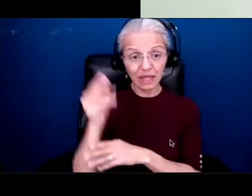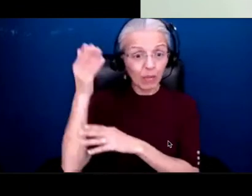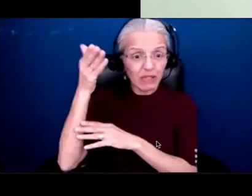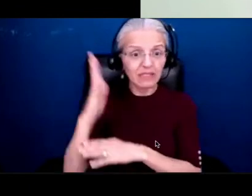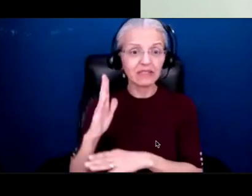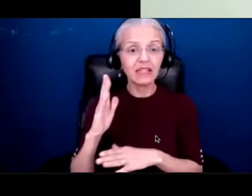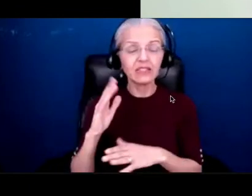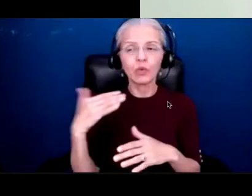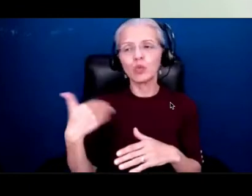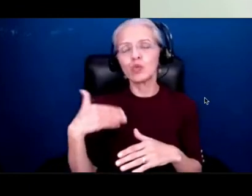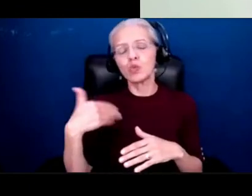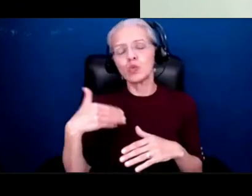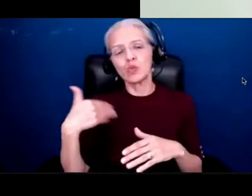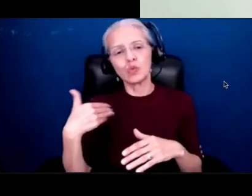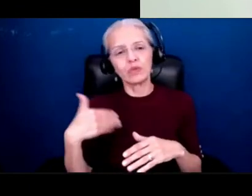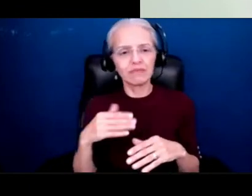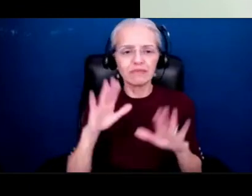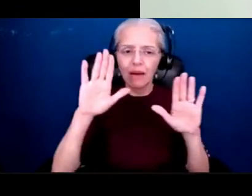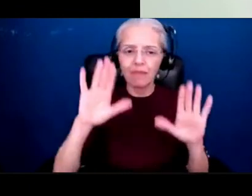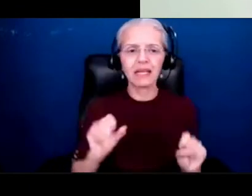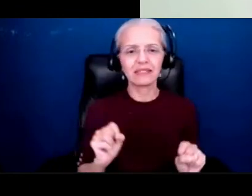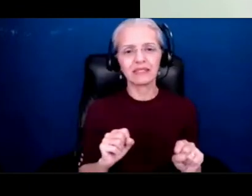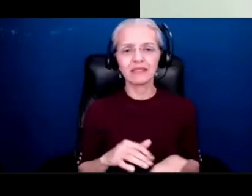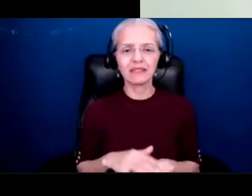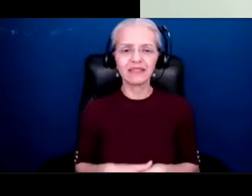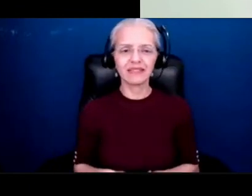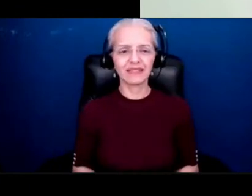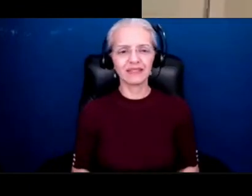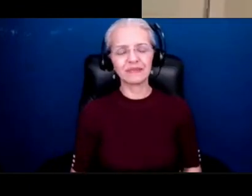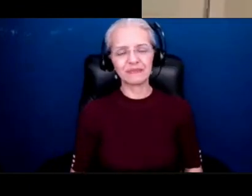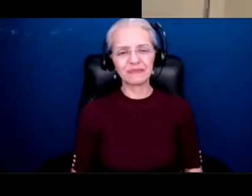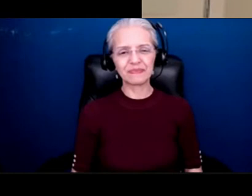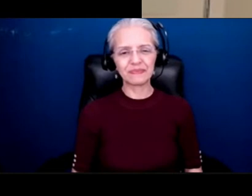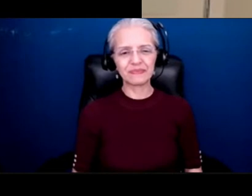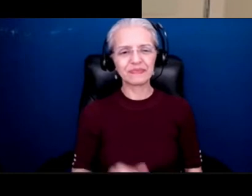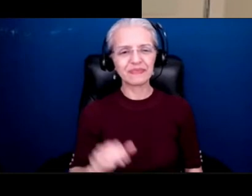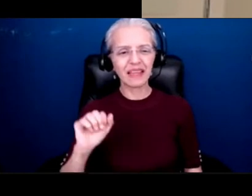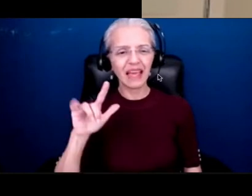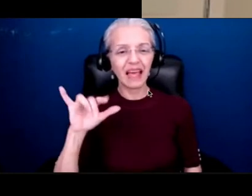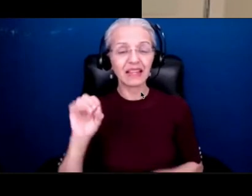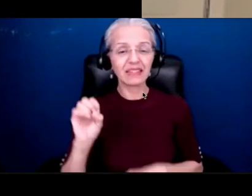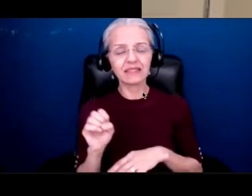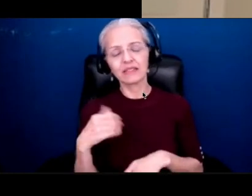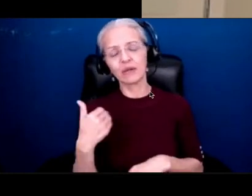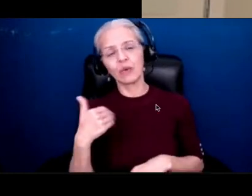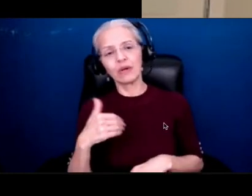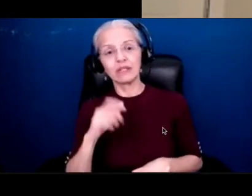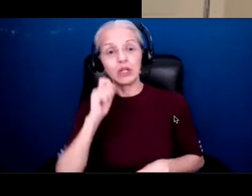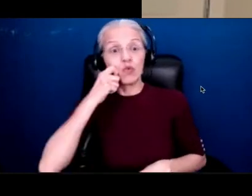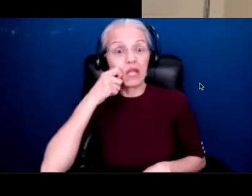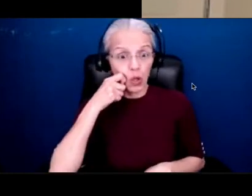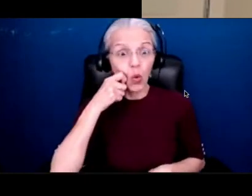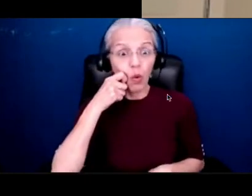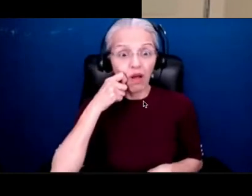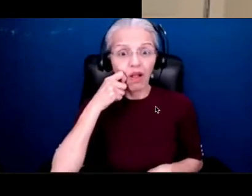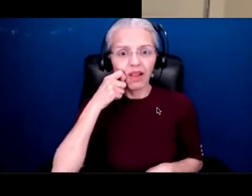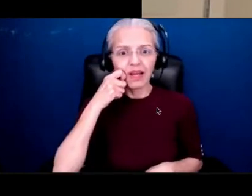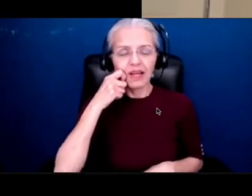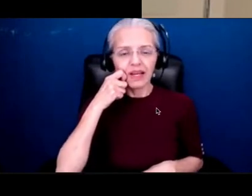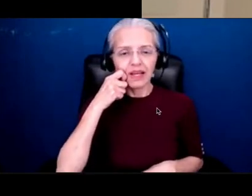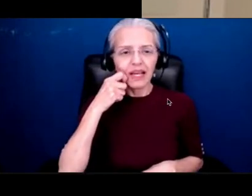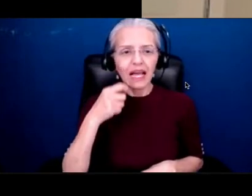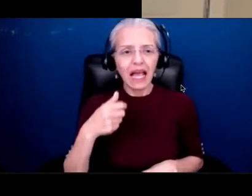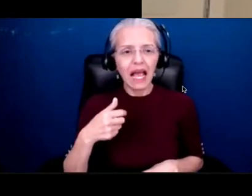now that we're... I have a good news, and it's really so cool that you know,